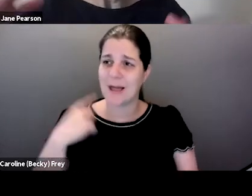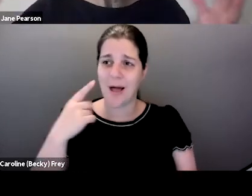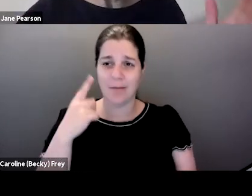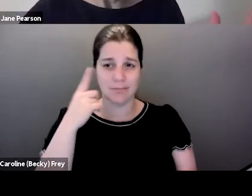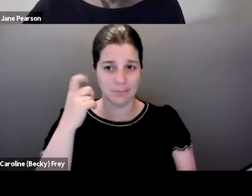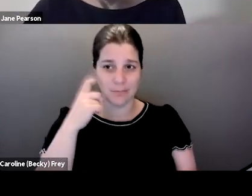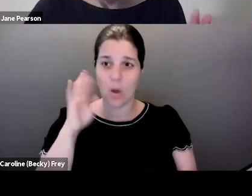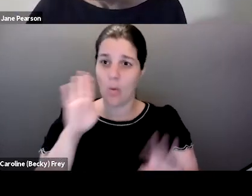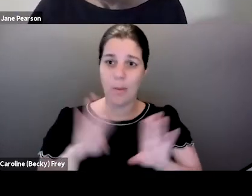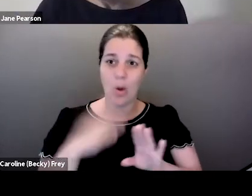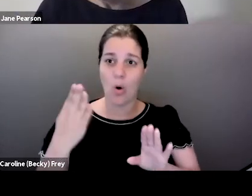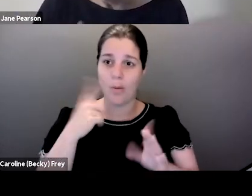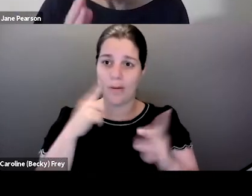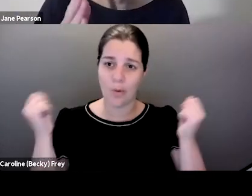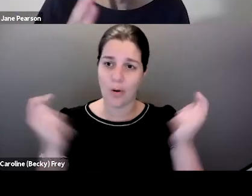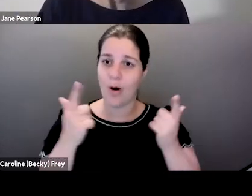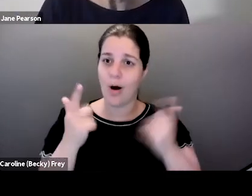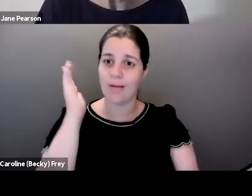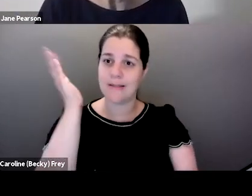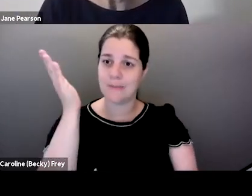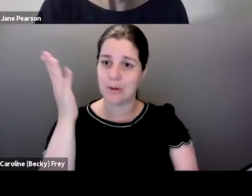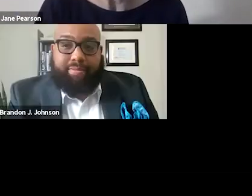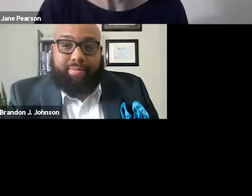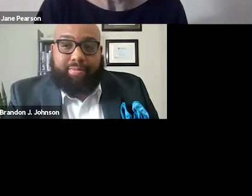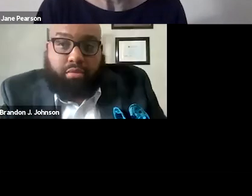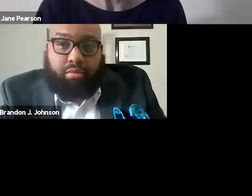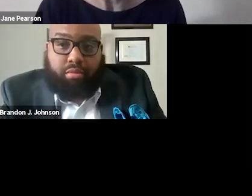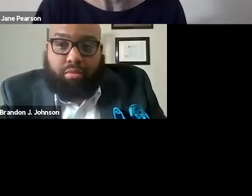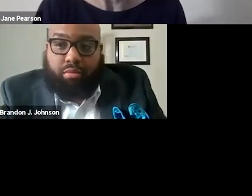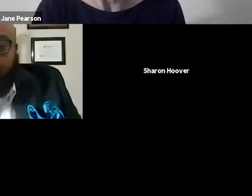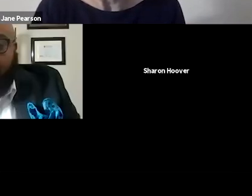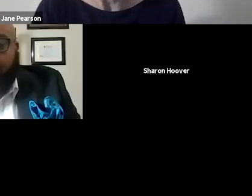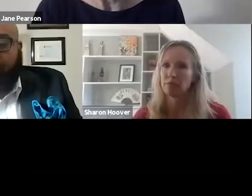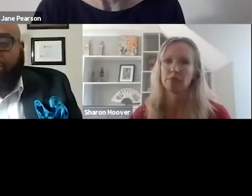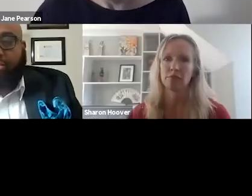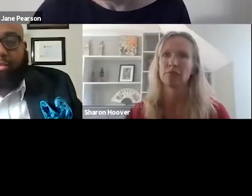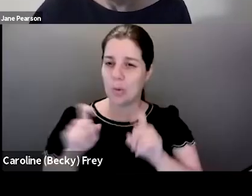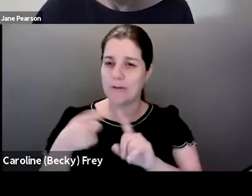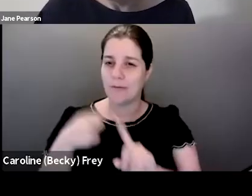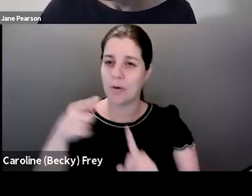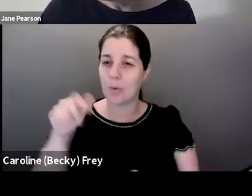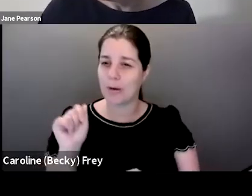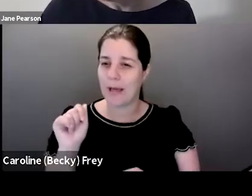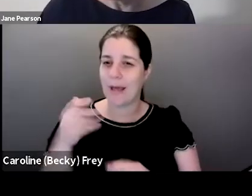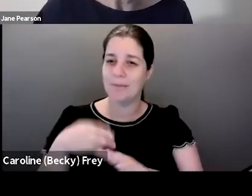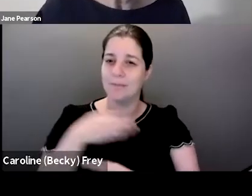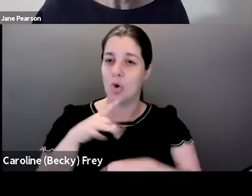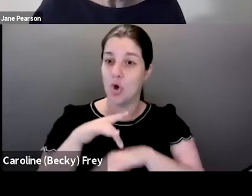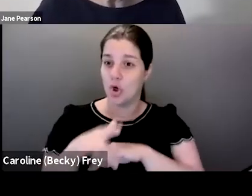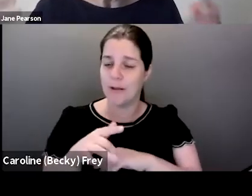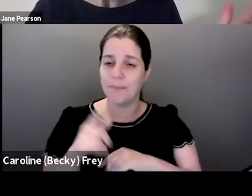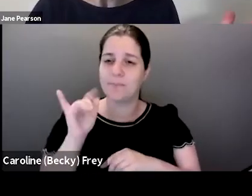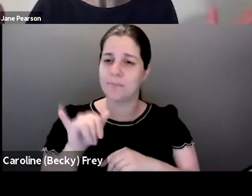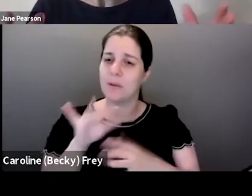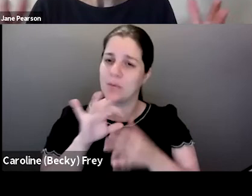be open to all the speakers so far. So I'm going to start with some of the questions that popped up on the Q&A early on, which were about,